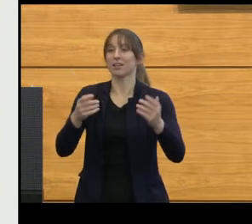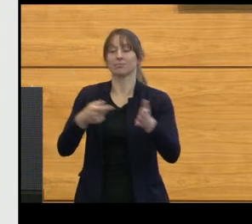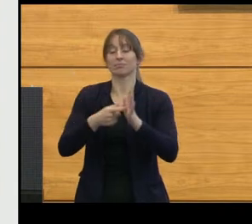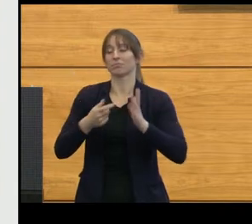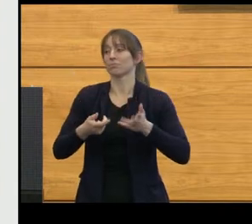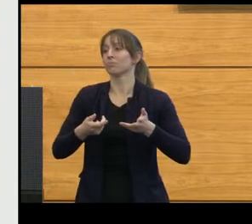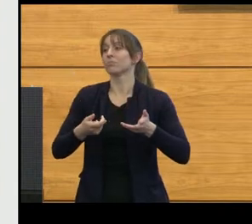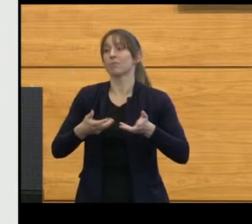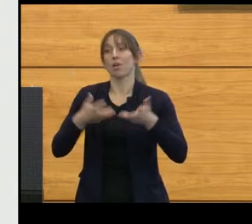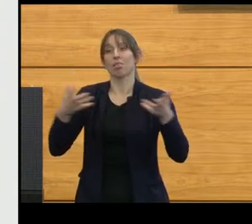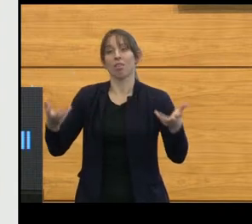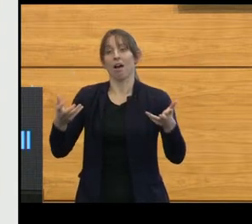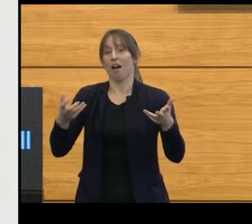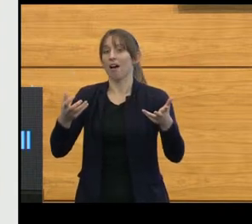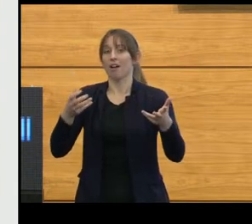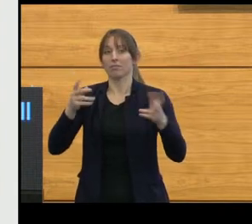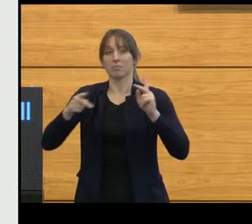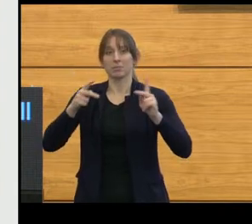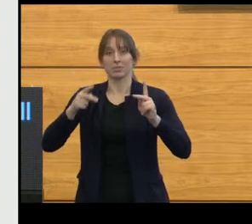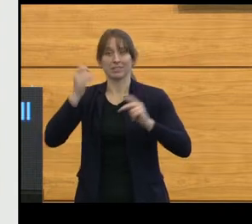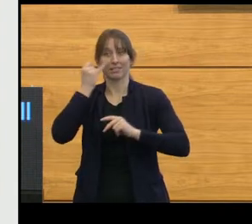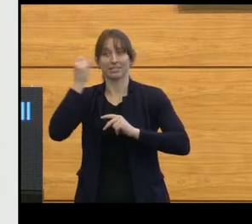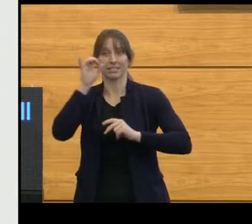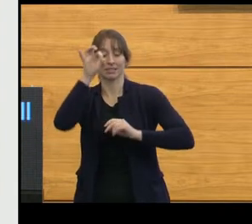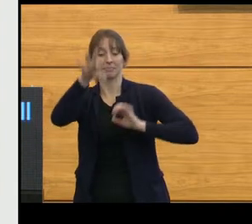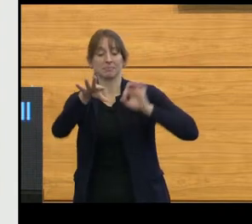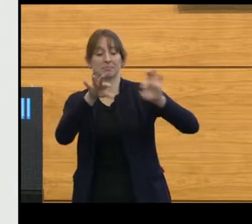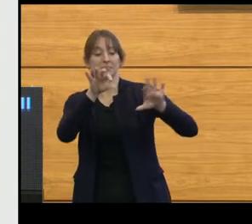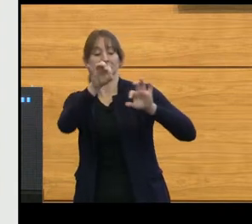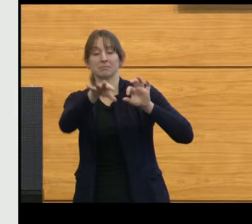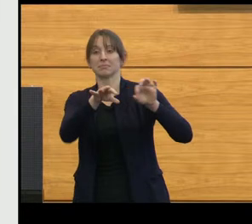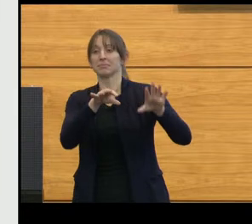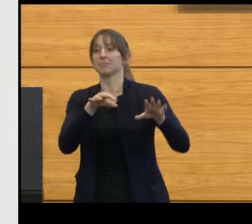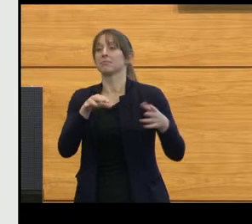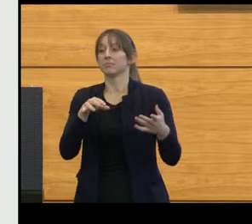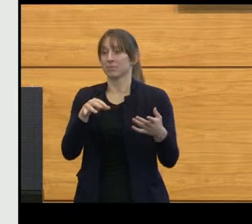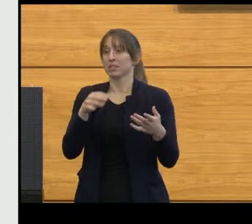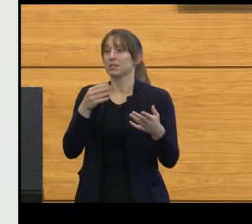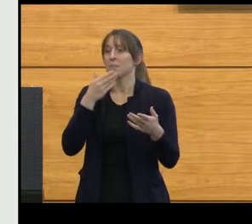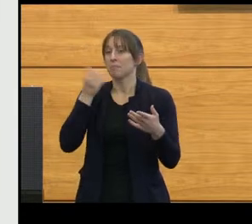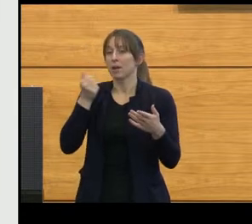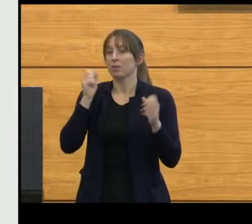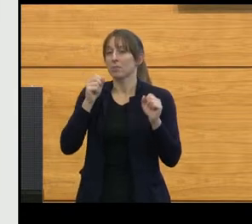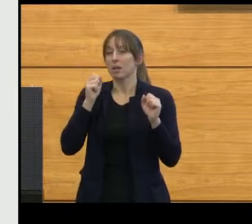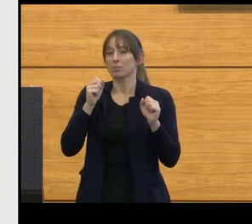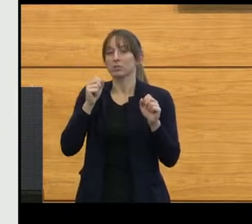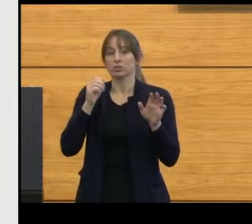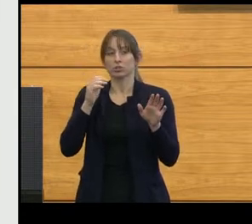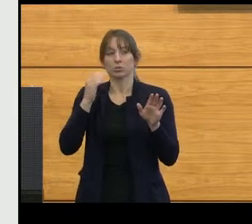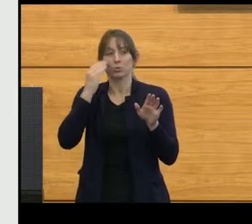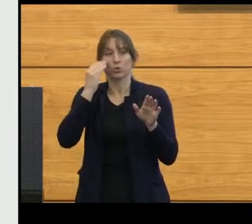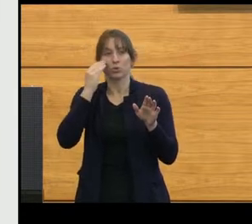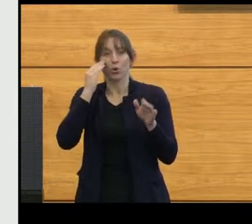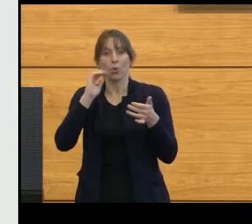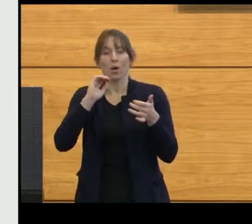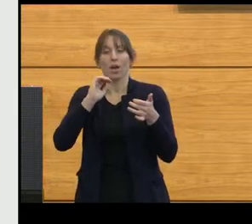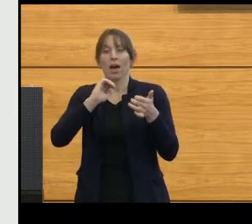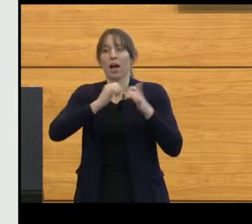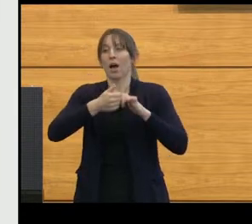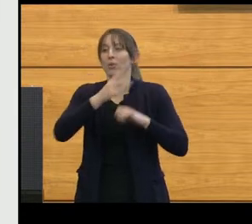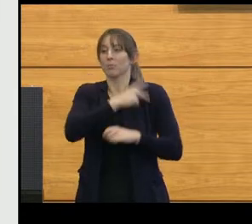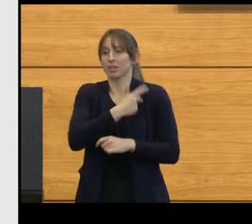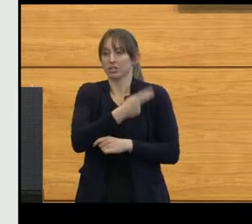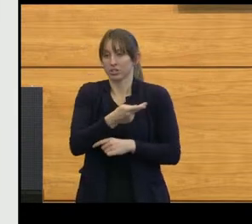and information to be able to better assess outcome for our patients. But I'm getting better at answering the question when a mom says